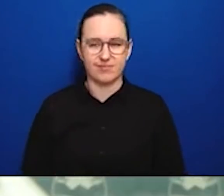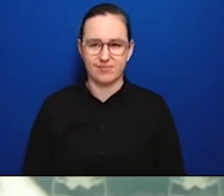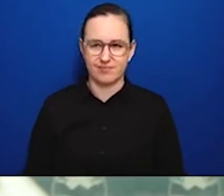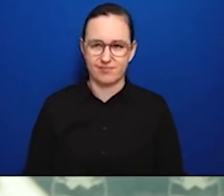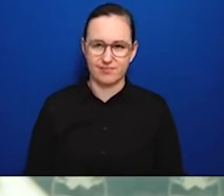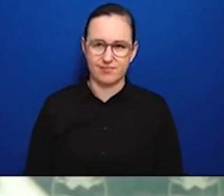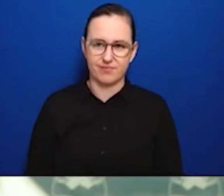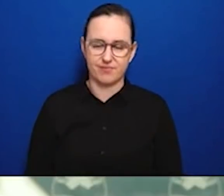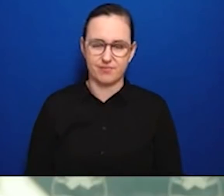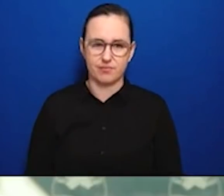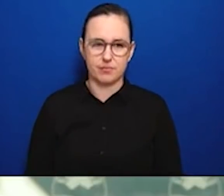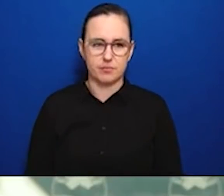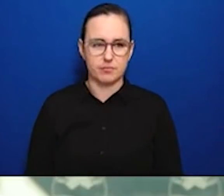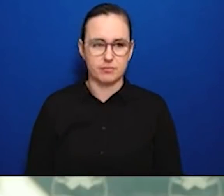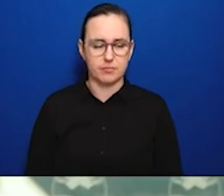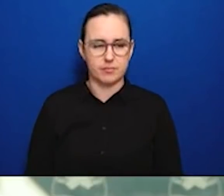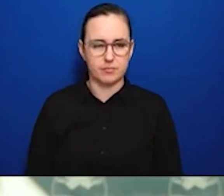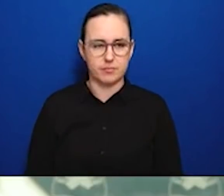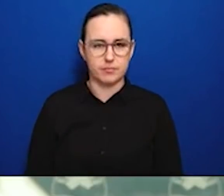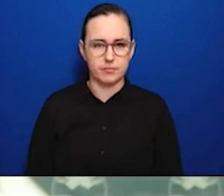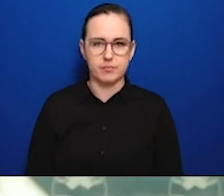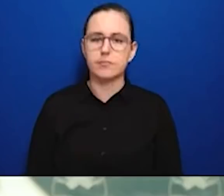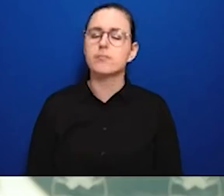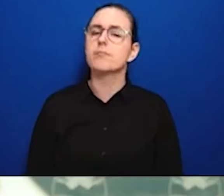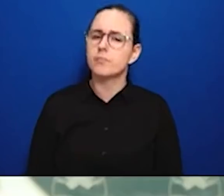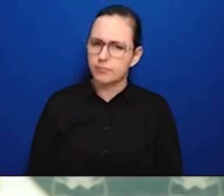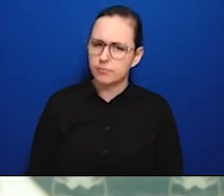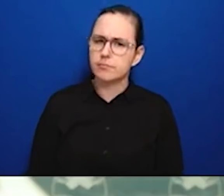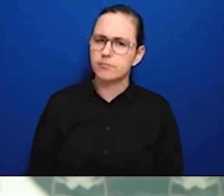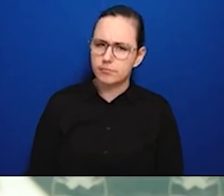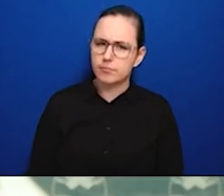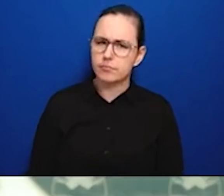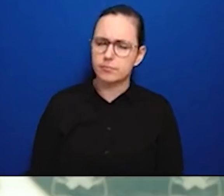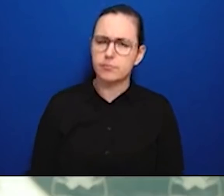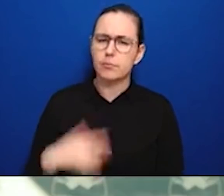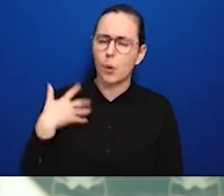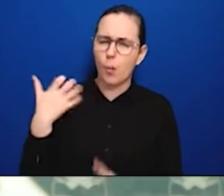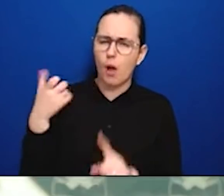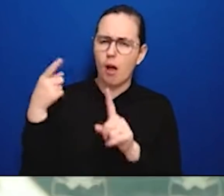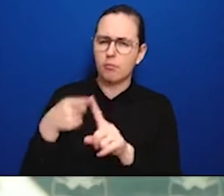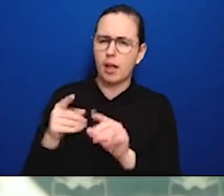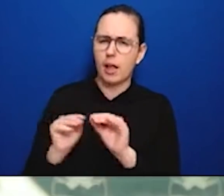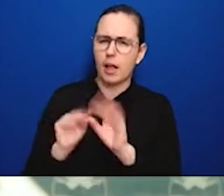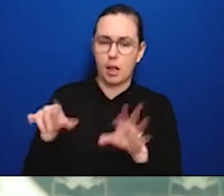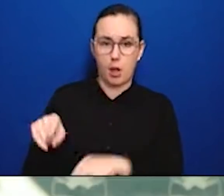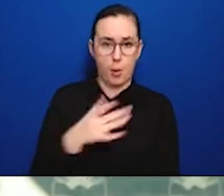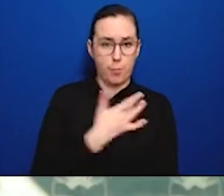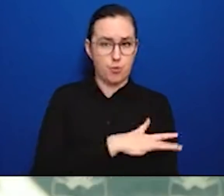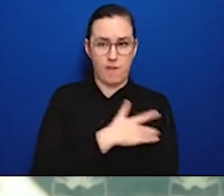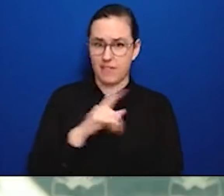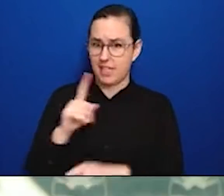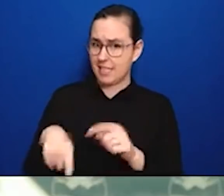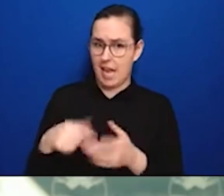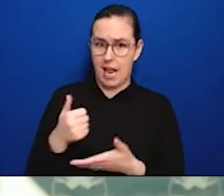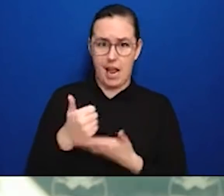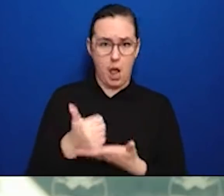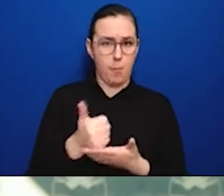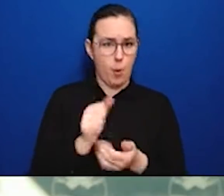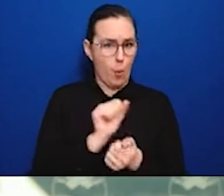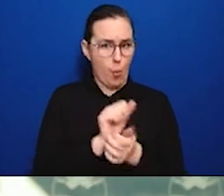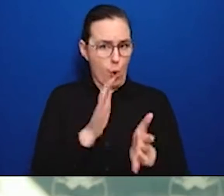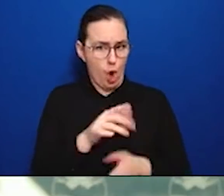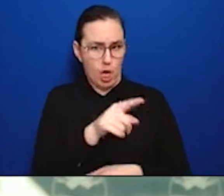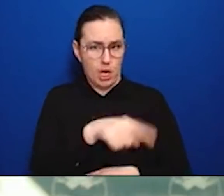Hi there. Thanks for taking my question. I just want to jump on that again. So just to be clear, the province is can't do anything to support workers at this time or the